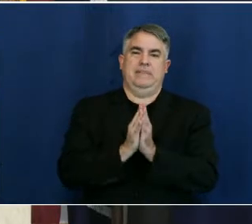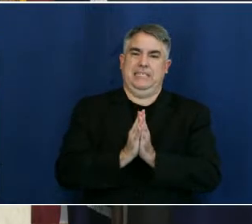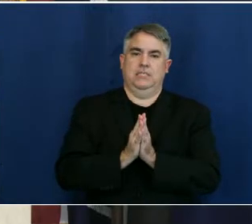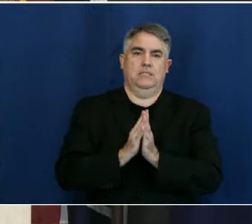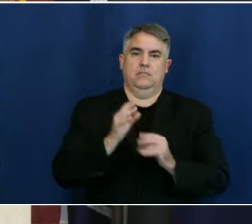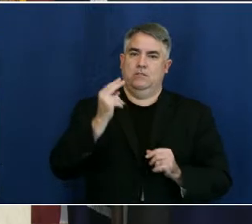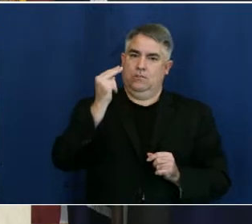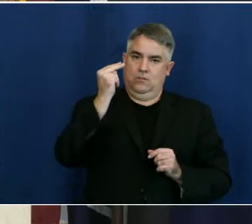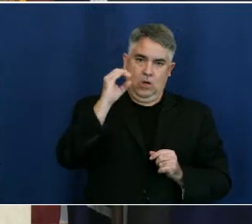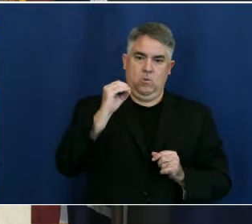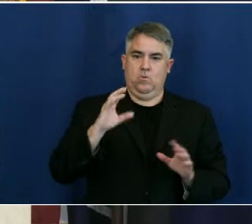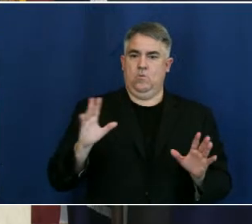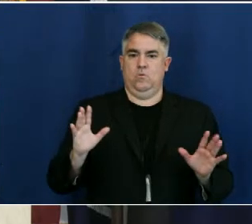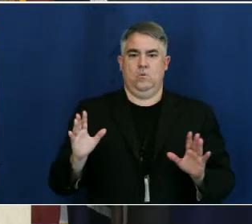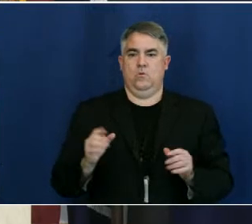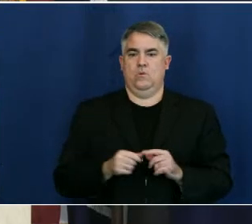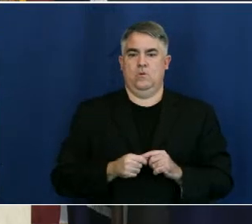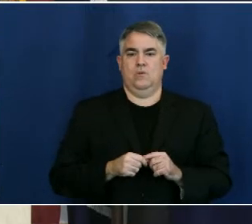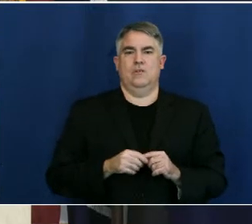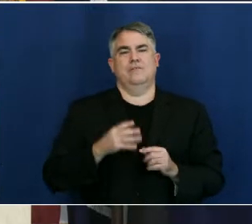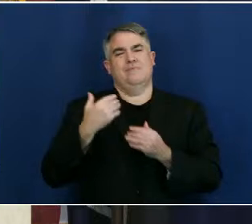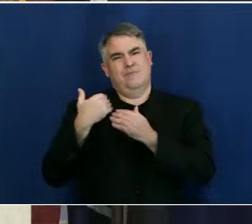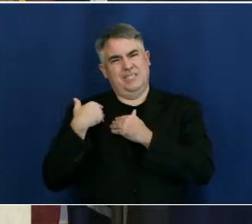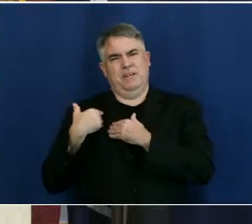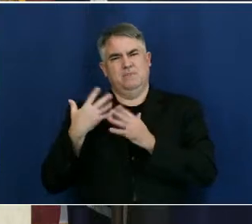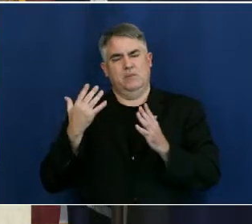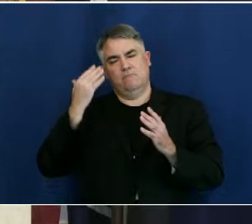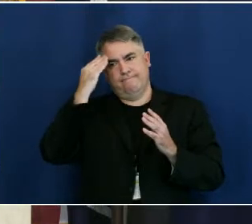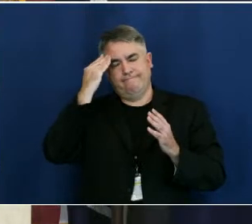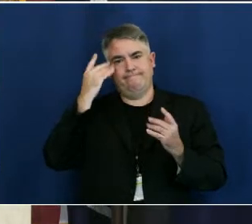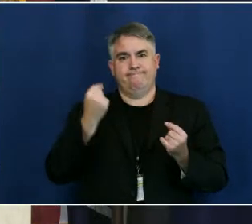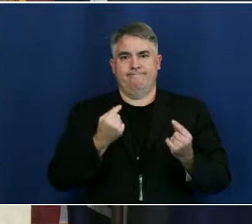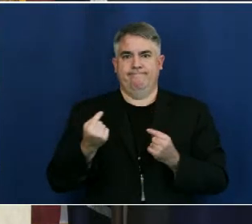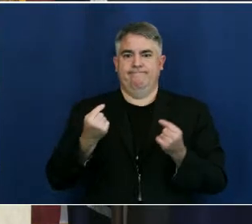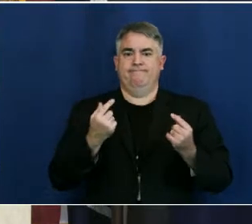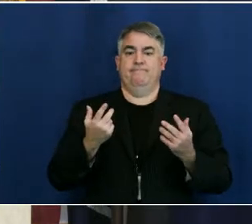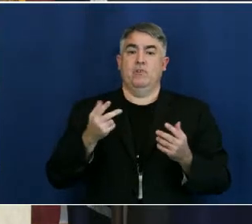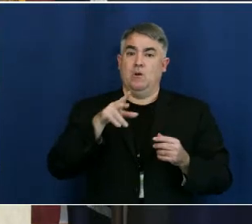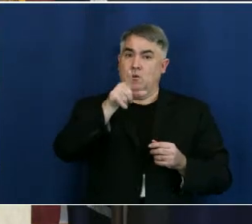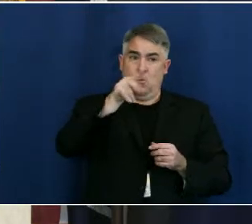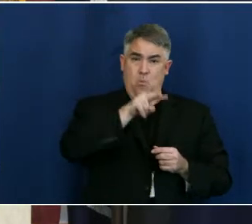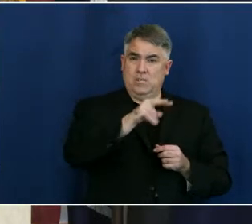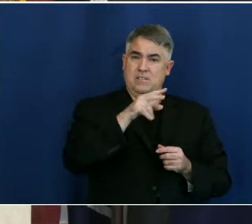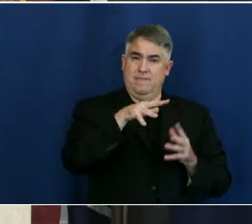who are going to responsibly watch the Super Bowl. Watch it with your household members.